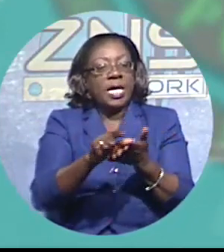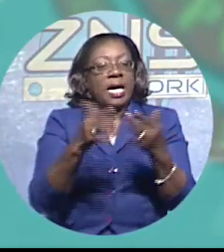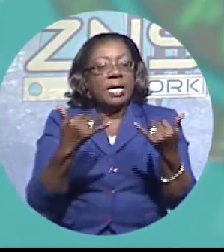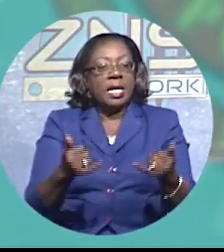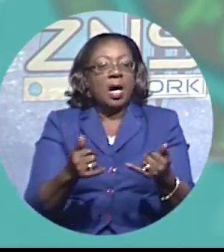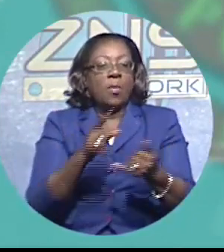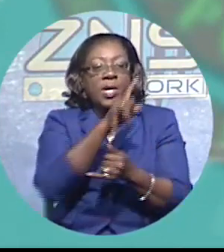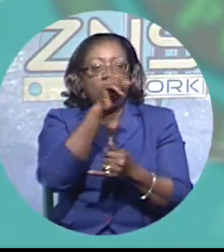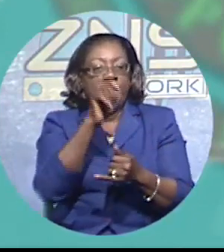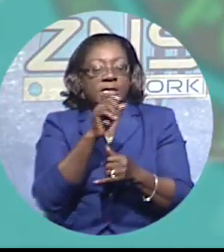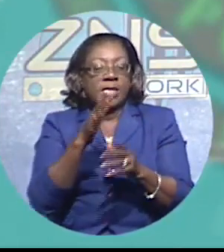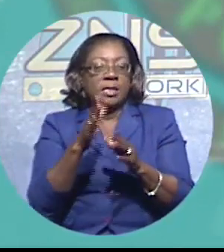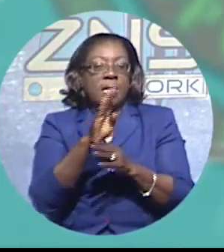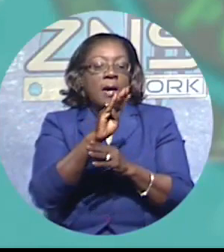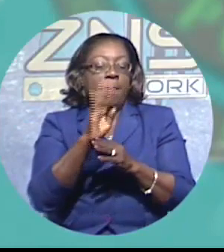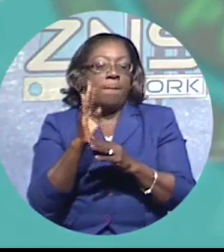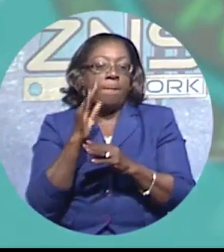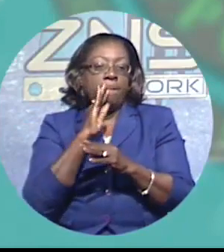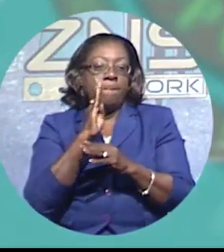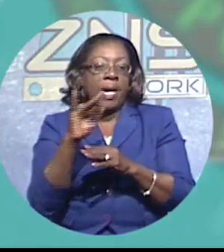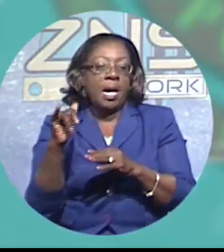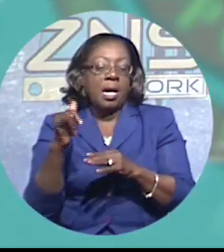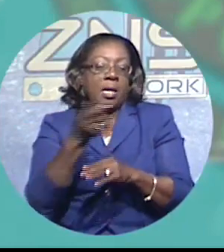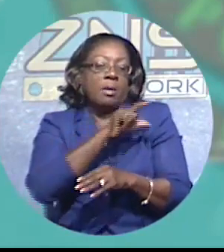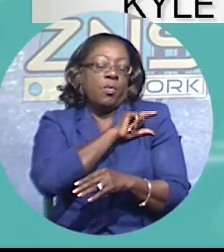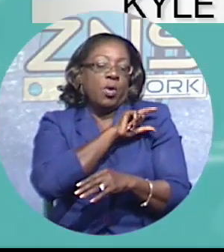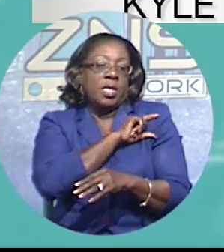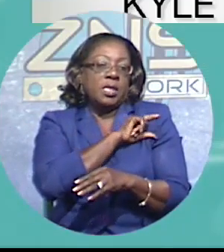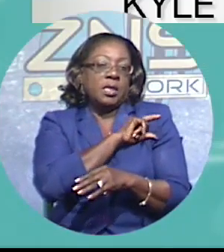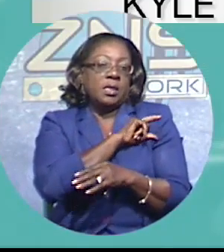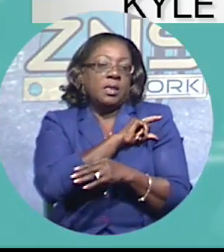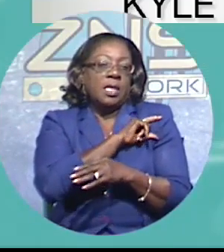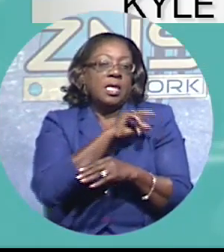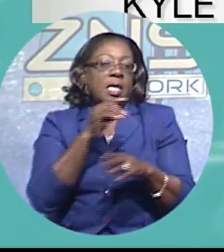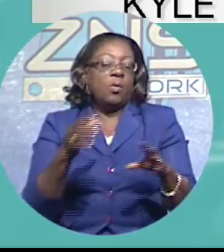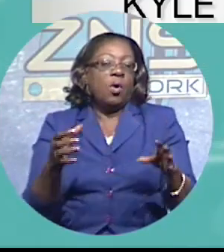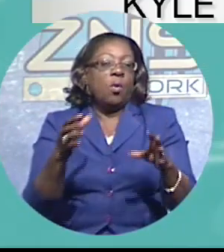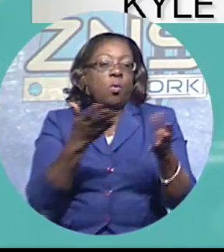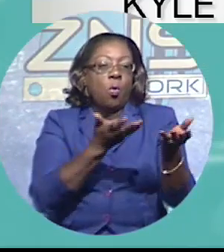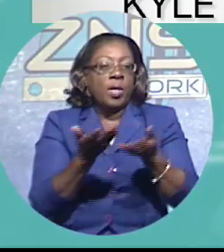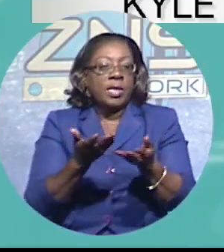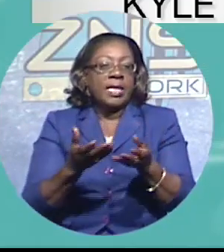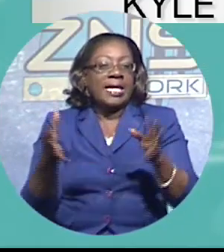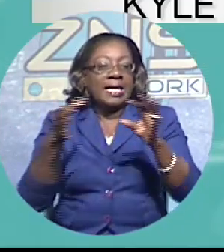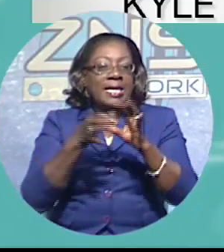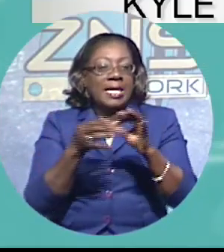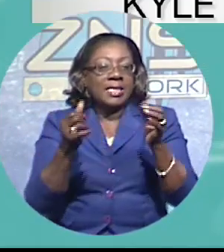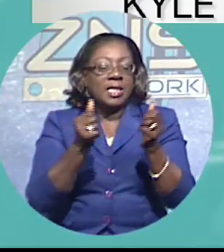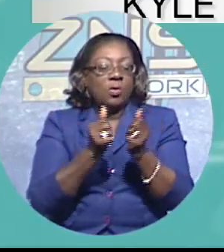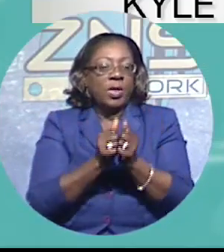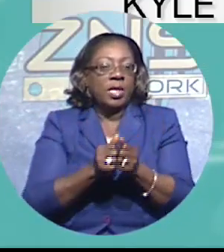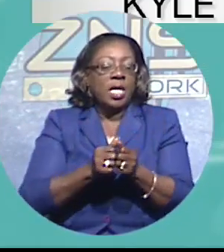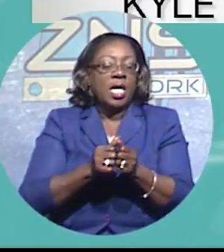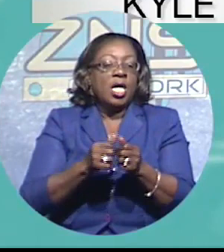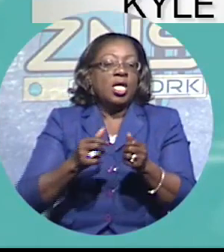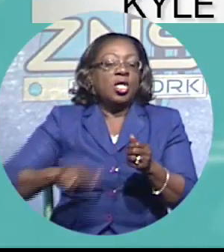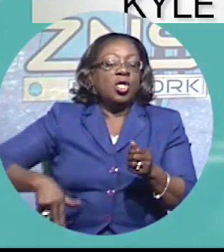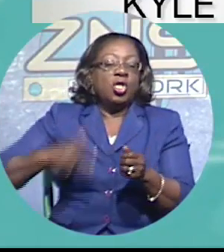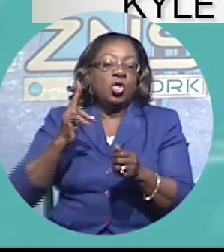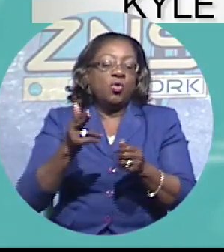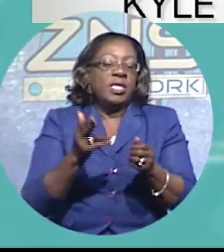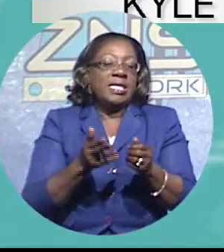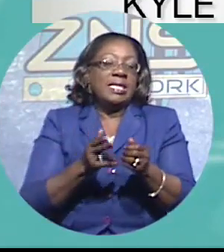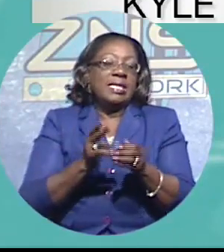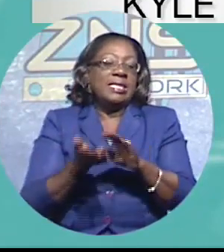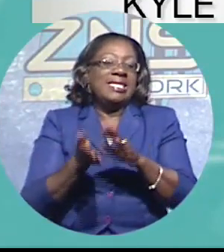being questioned by police. Bethel was the fifth suspect wanted in connection for last year's shooting death of American visitor Kyle Bruner. The